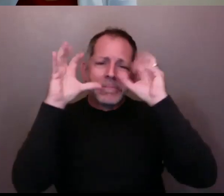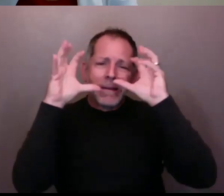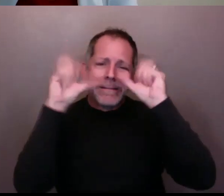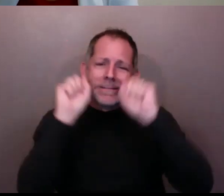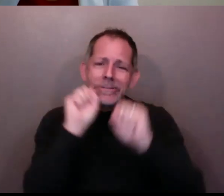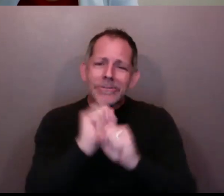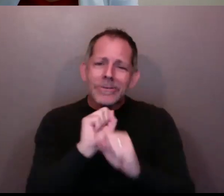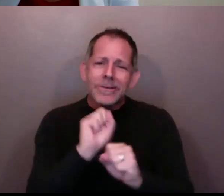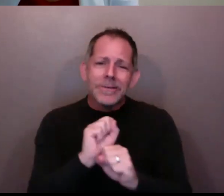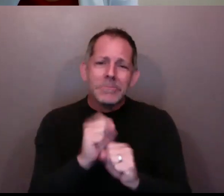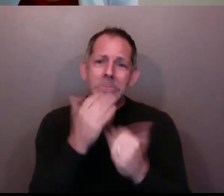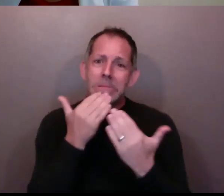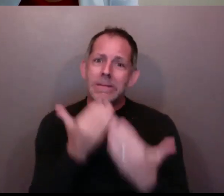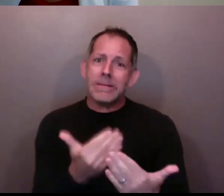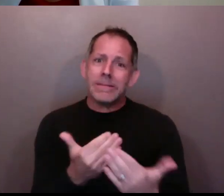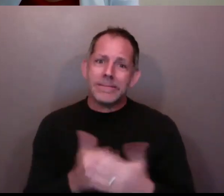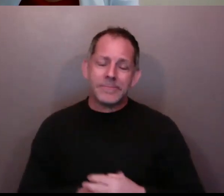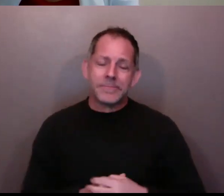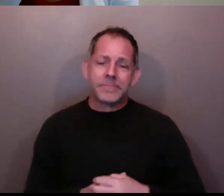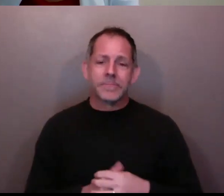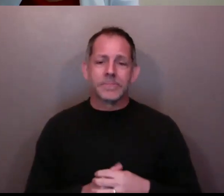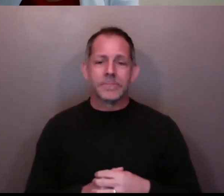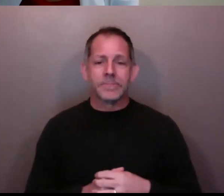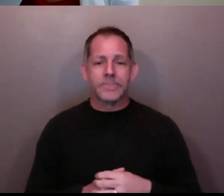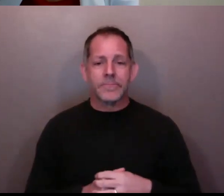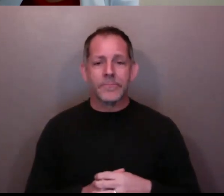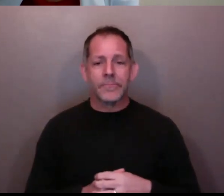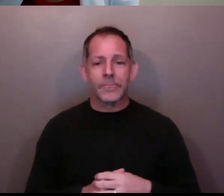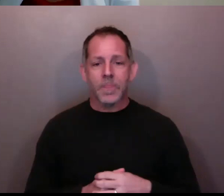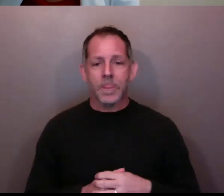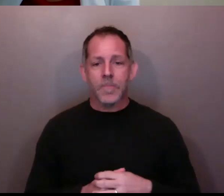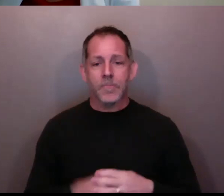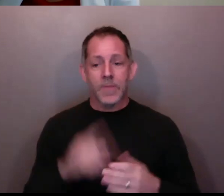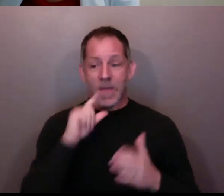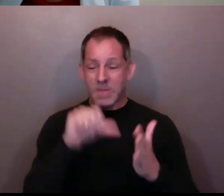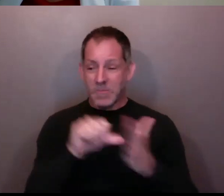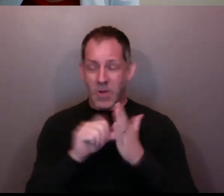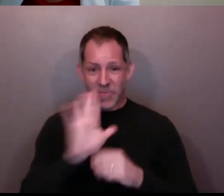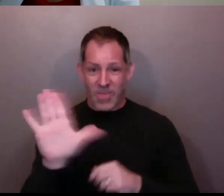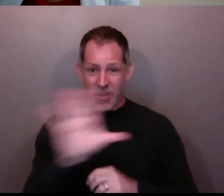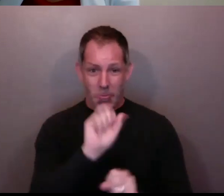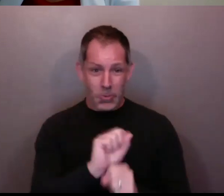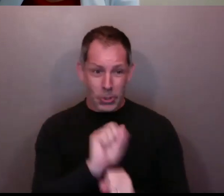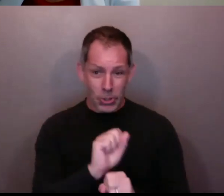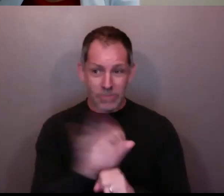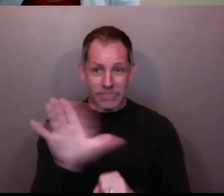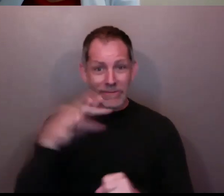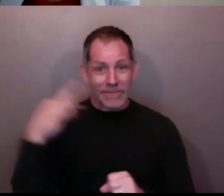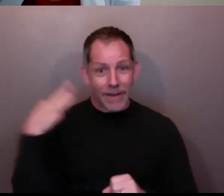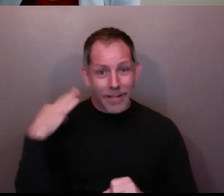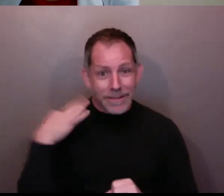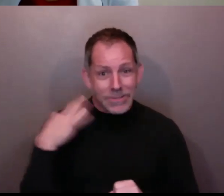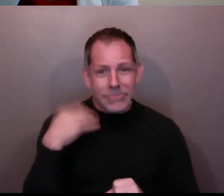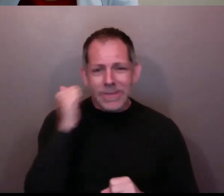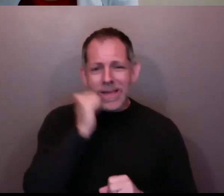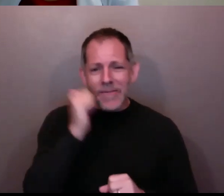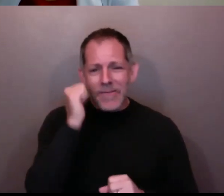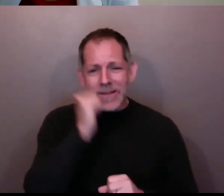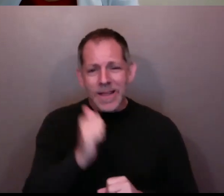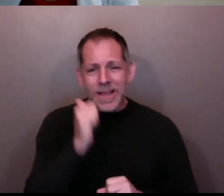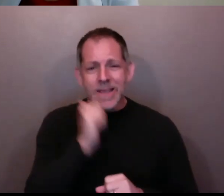I'm very impressed with the work that volunteers do, and they come out and they help out.